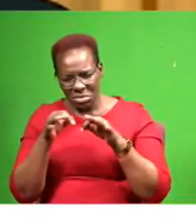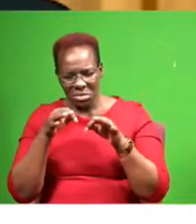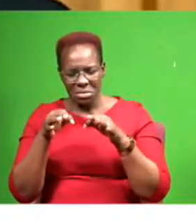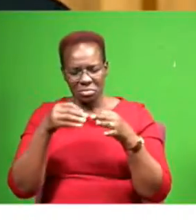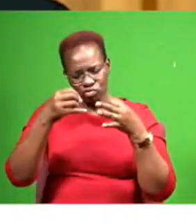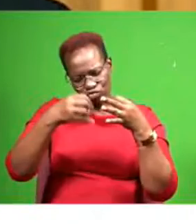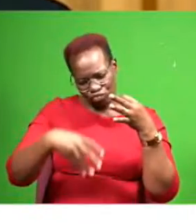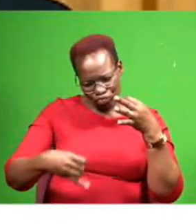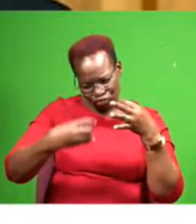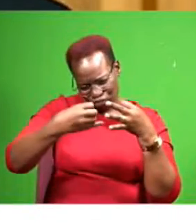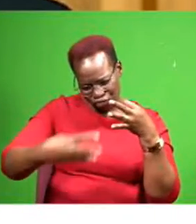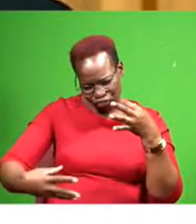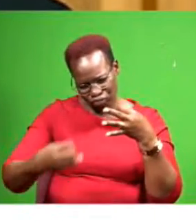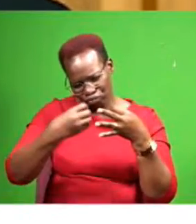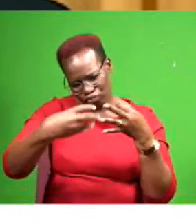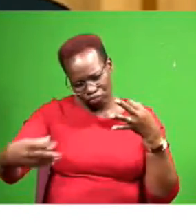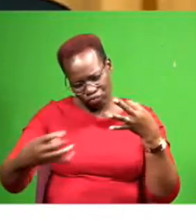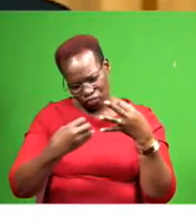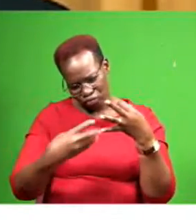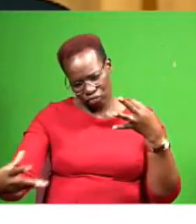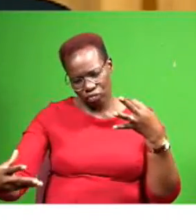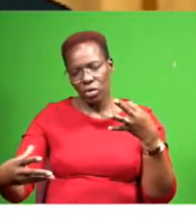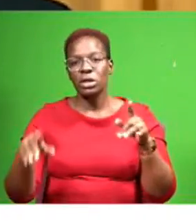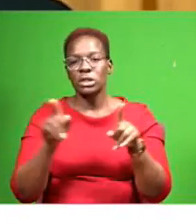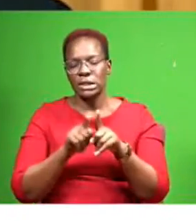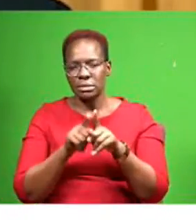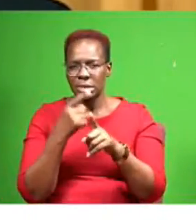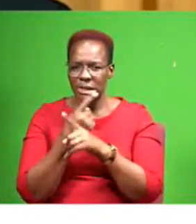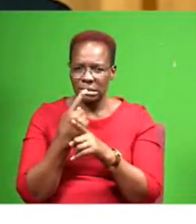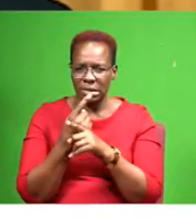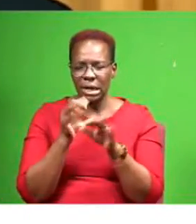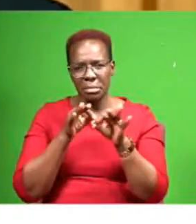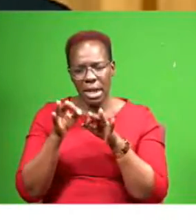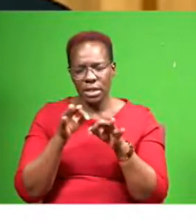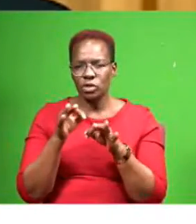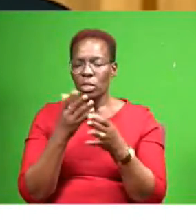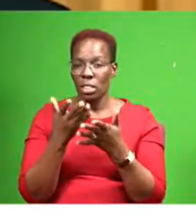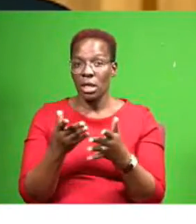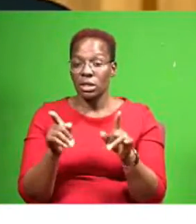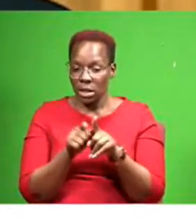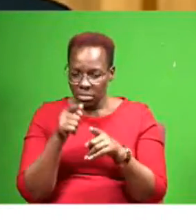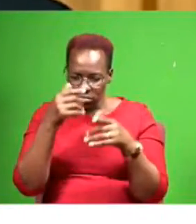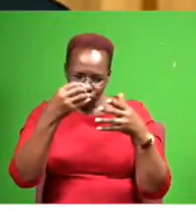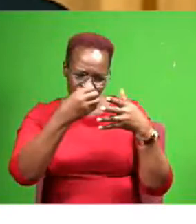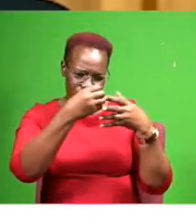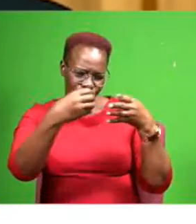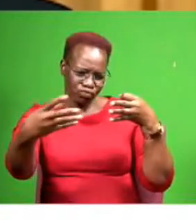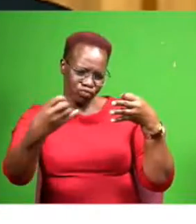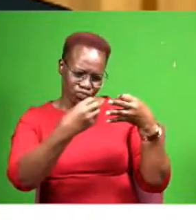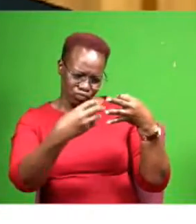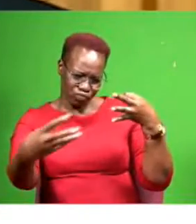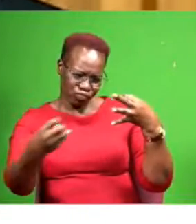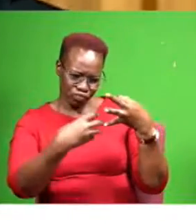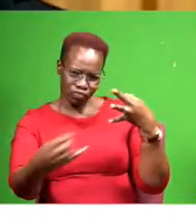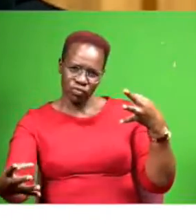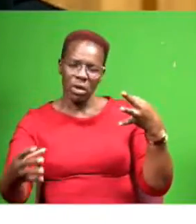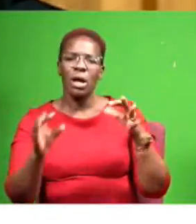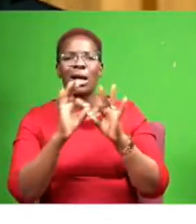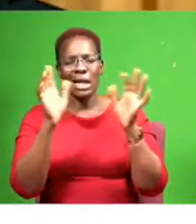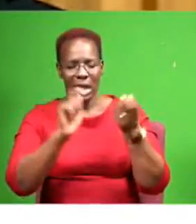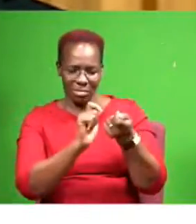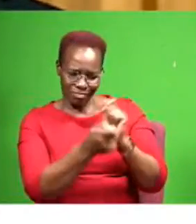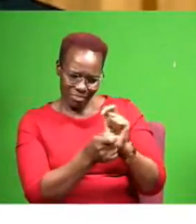amendment and dismemberment, and from these definitions, it is clear that an amendment is